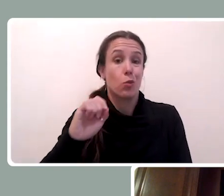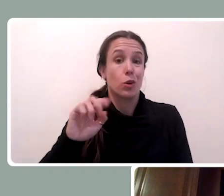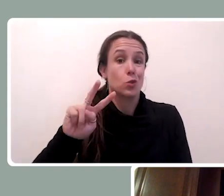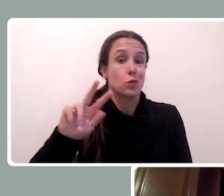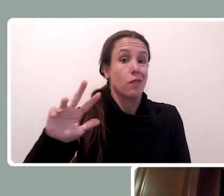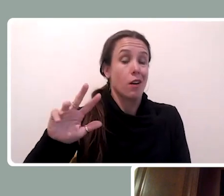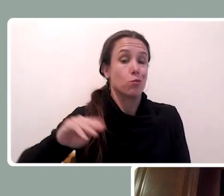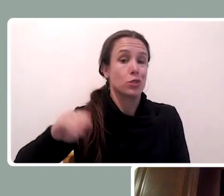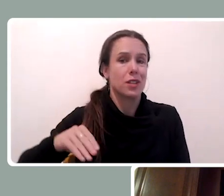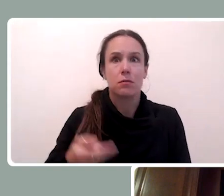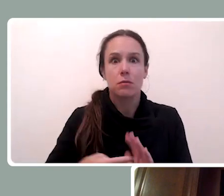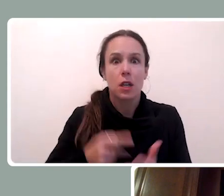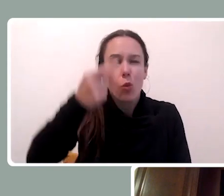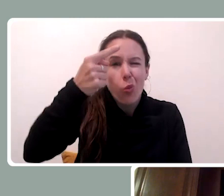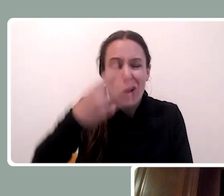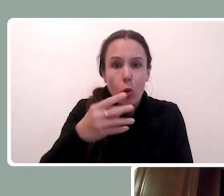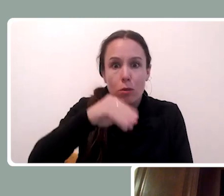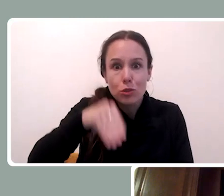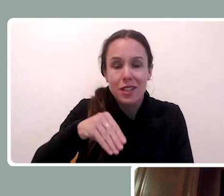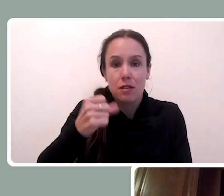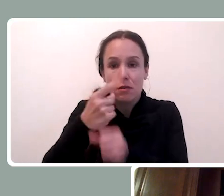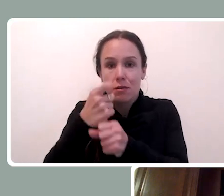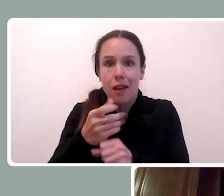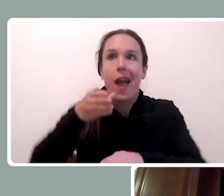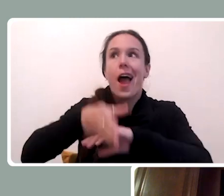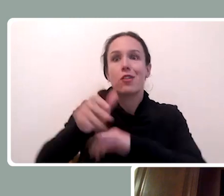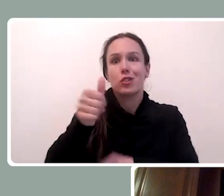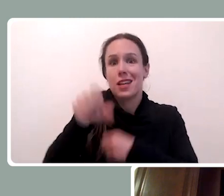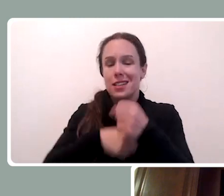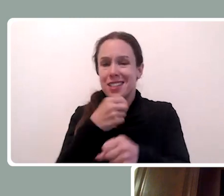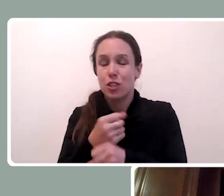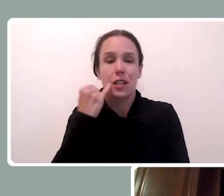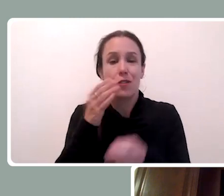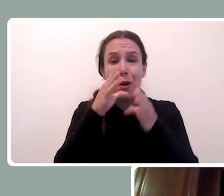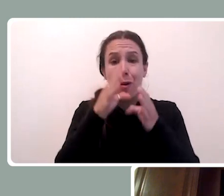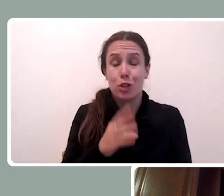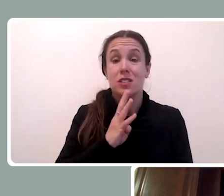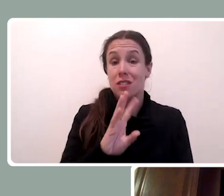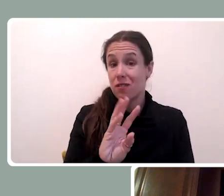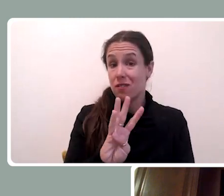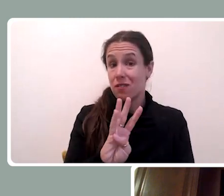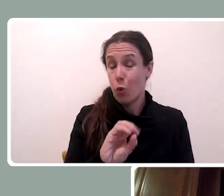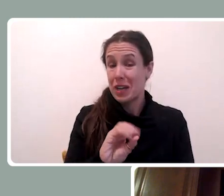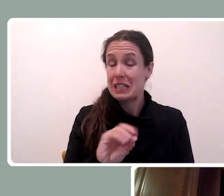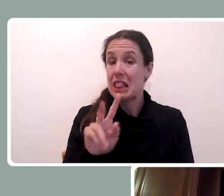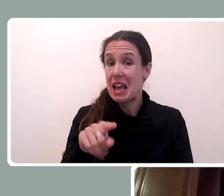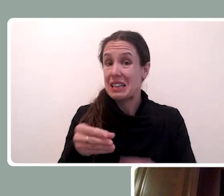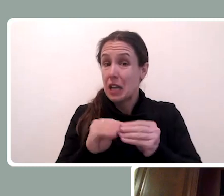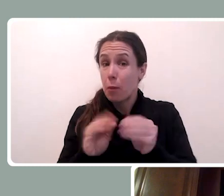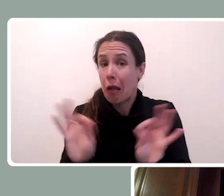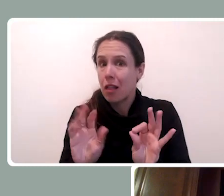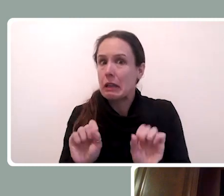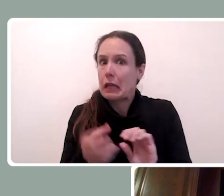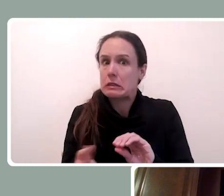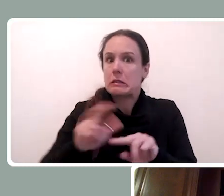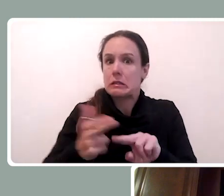a quarter of percent a year after 10 years, and someone is only 40, it adds up. So the late recurrences can